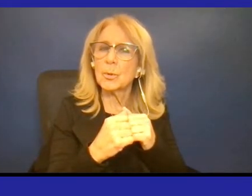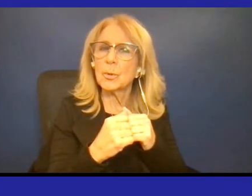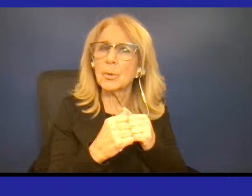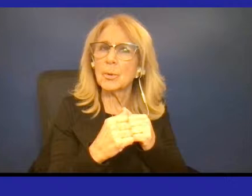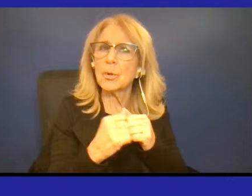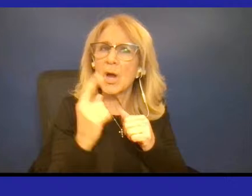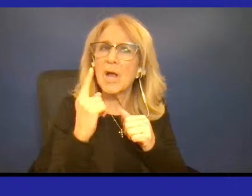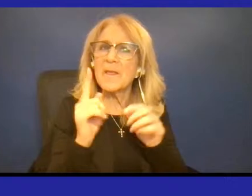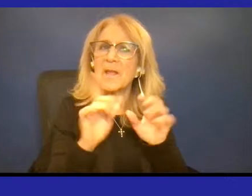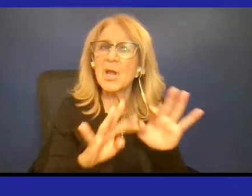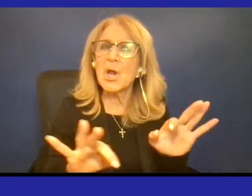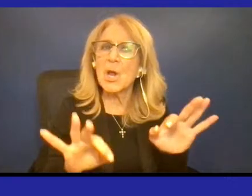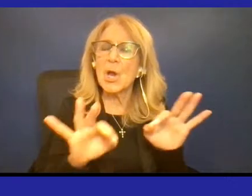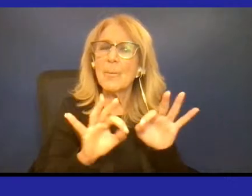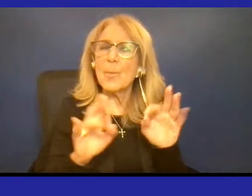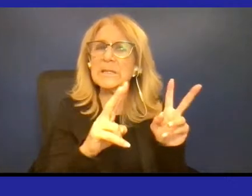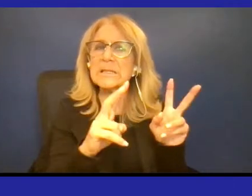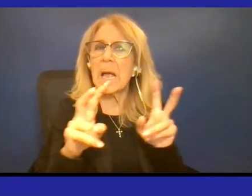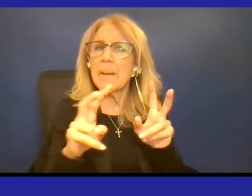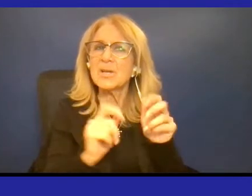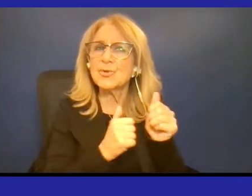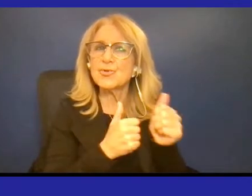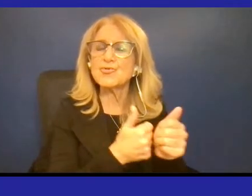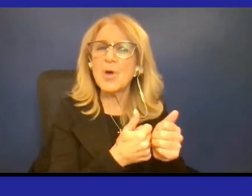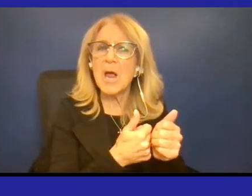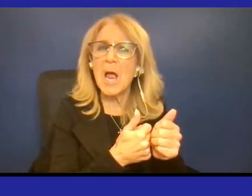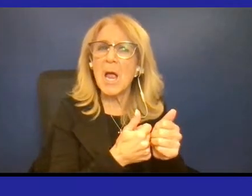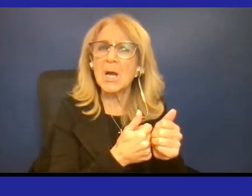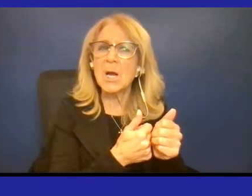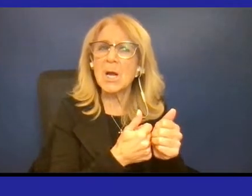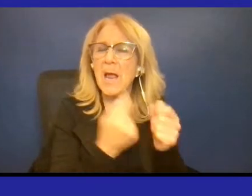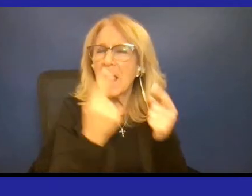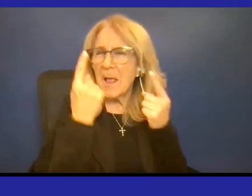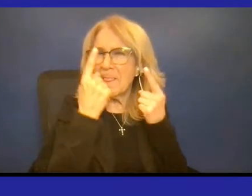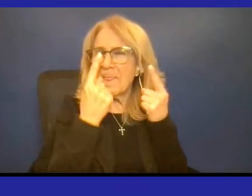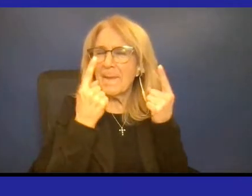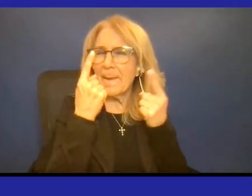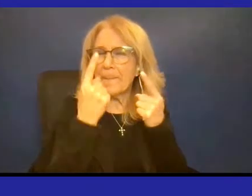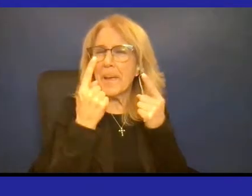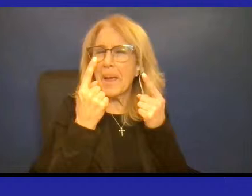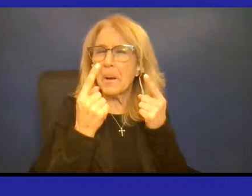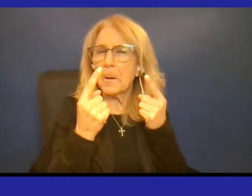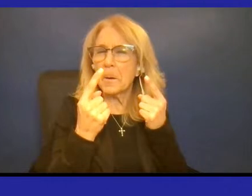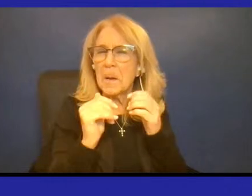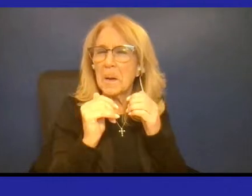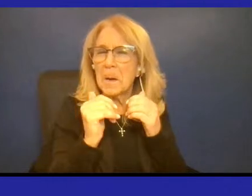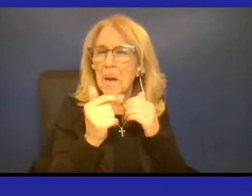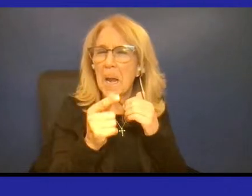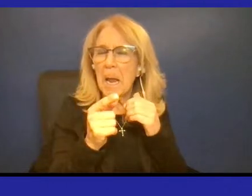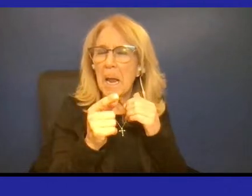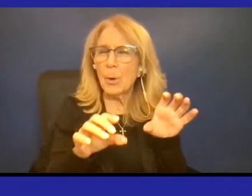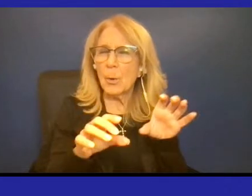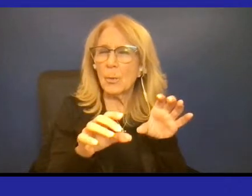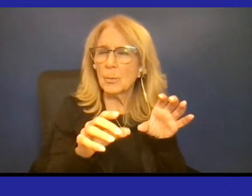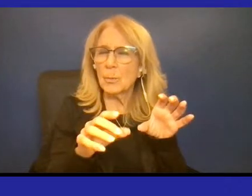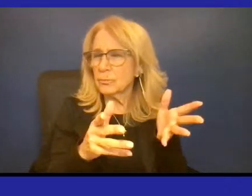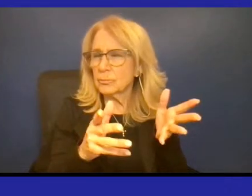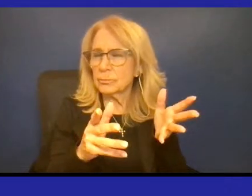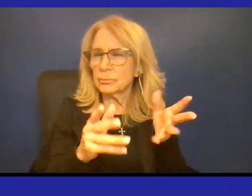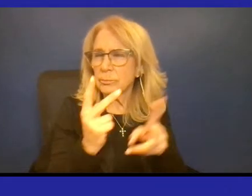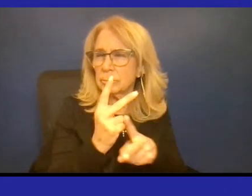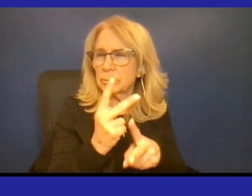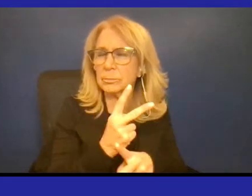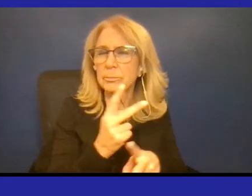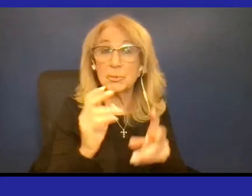topics to track, it's just maybe those aren't right. Just to think about the metrics, yeah. Very good. Okay,